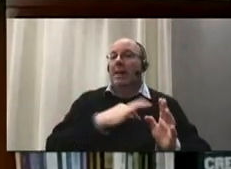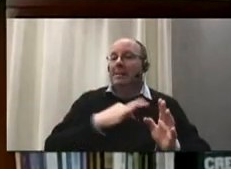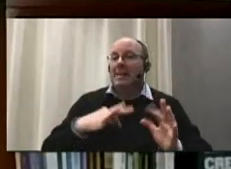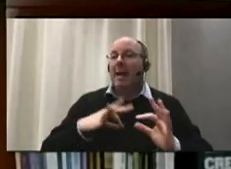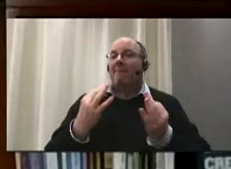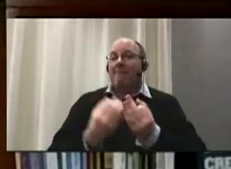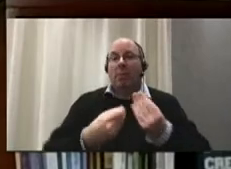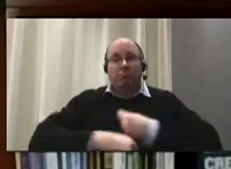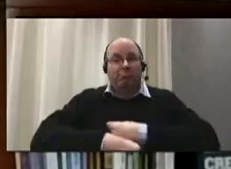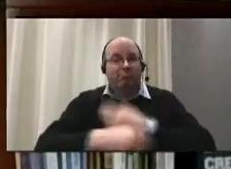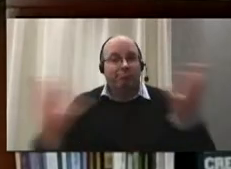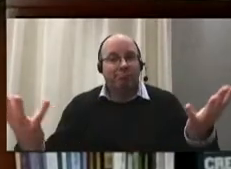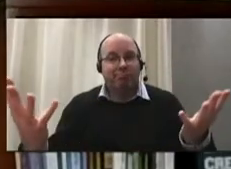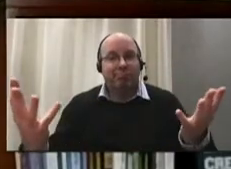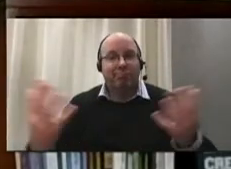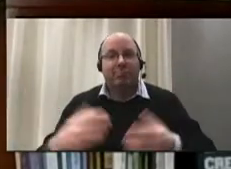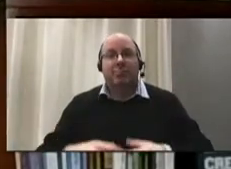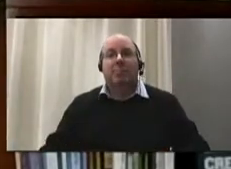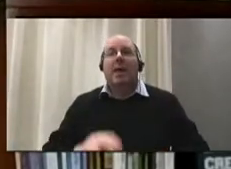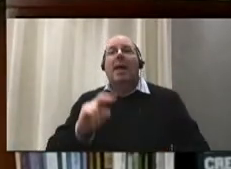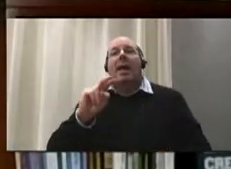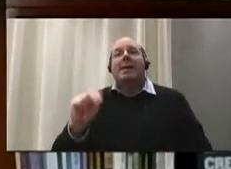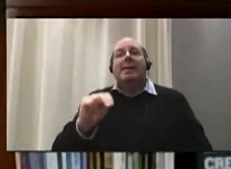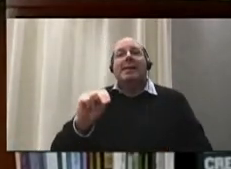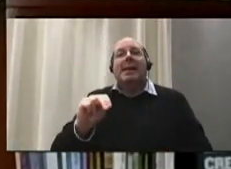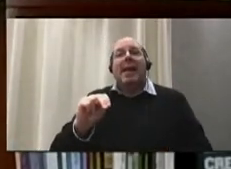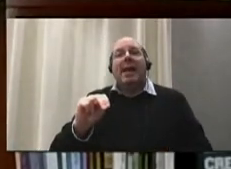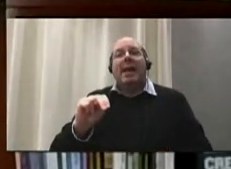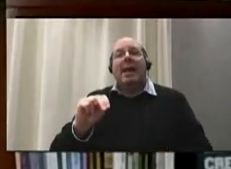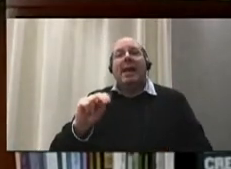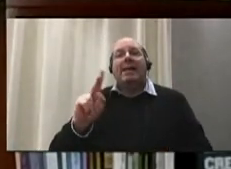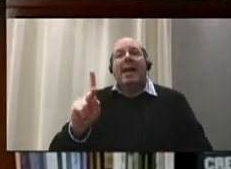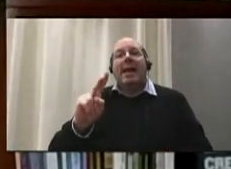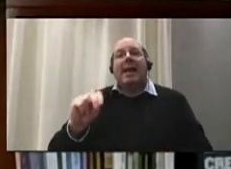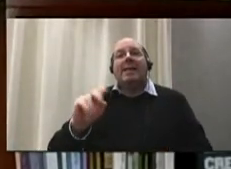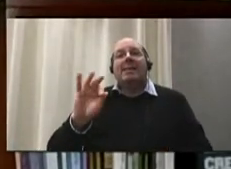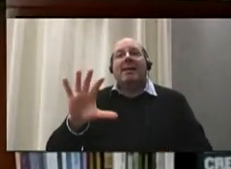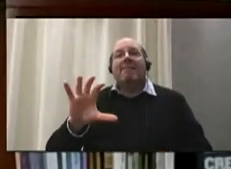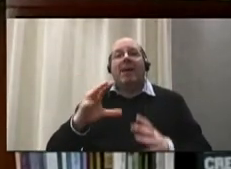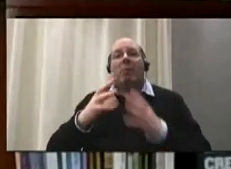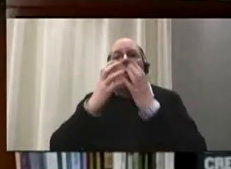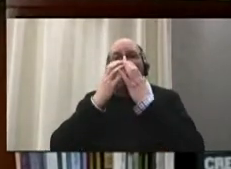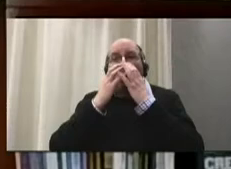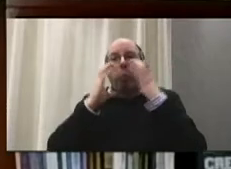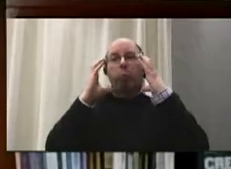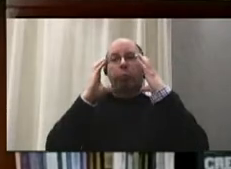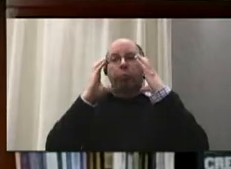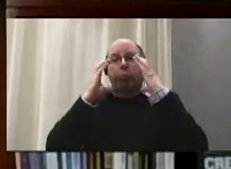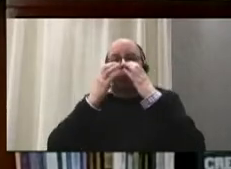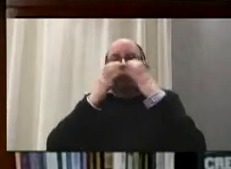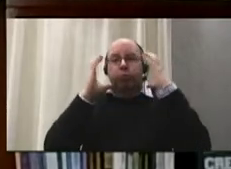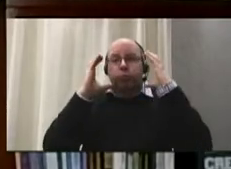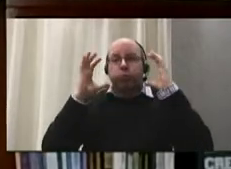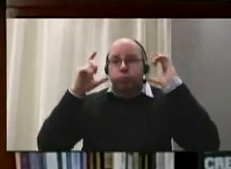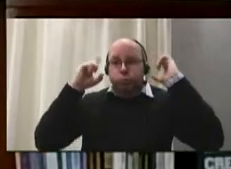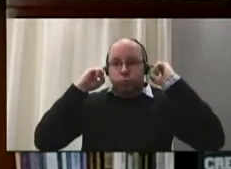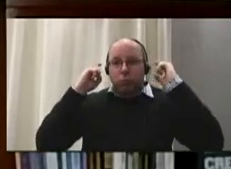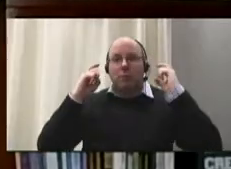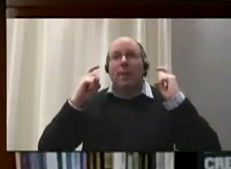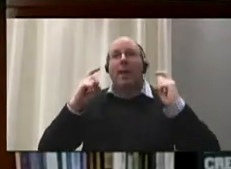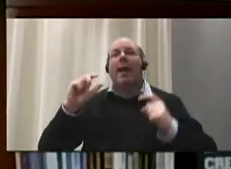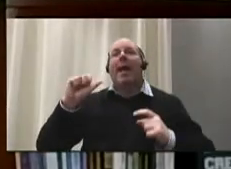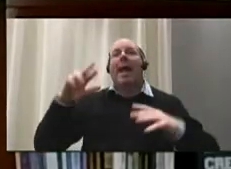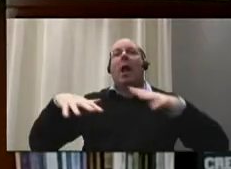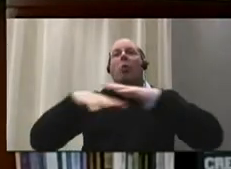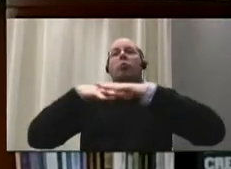the KN95 masks to our staff and students. We've improved the air filtration system in our schools. And we've done all of that because we want